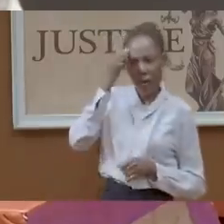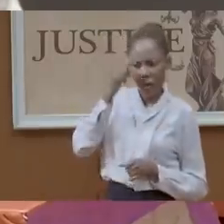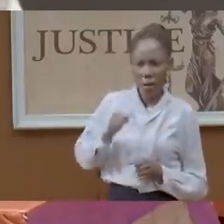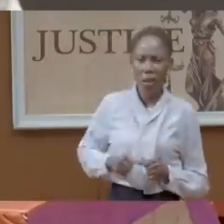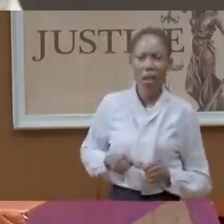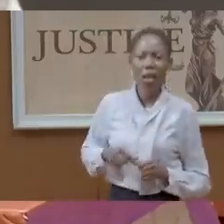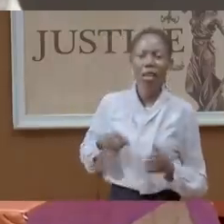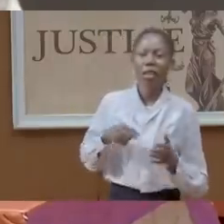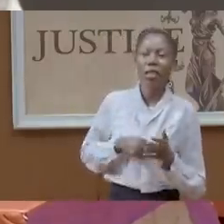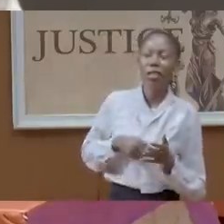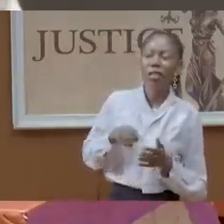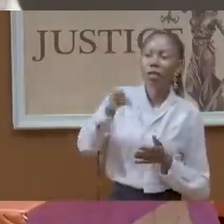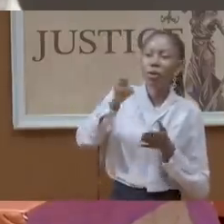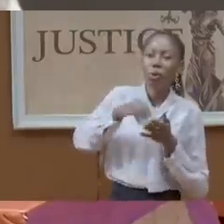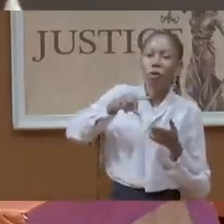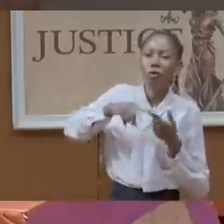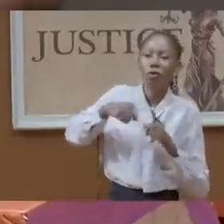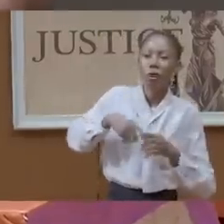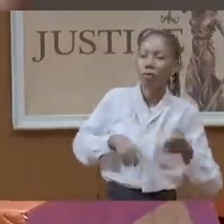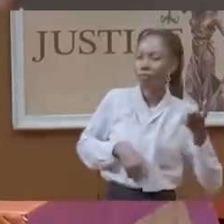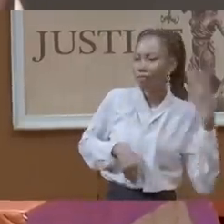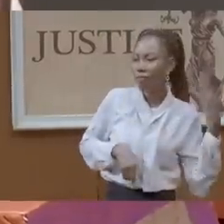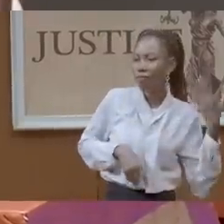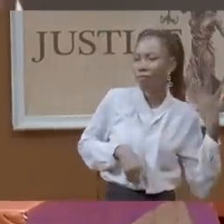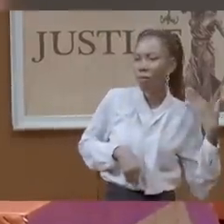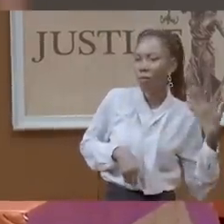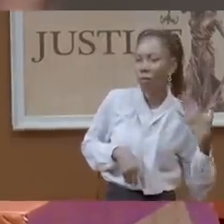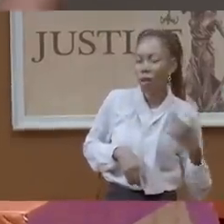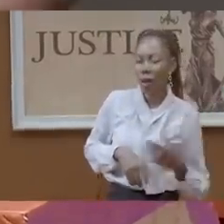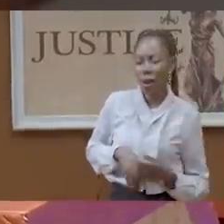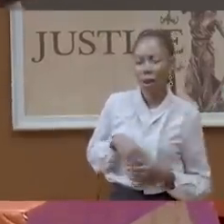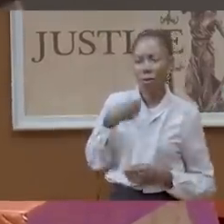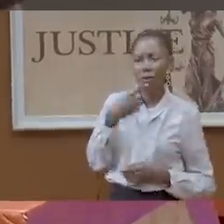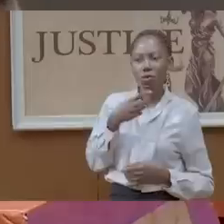she's my friend's sister. I connected my sister. I said, please tell this person.